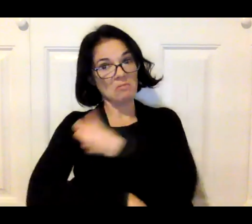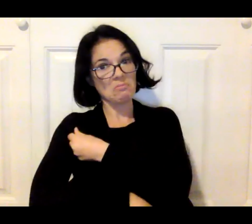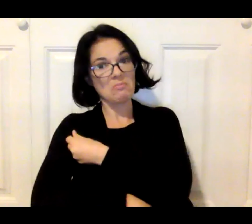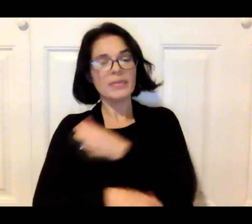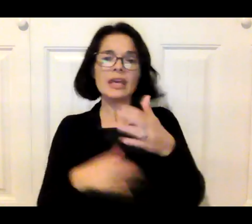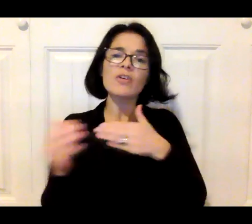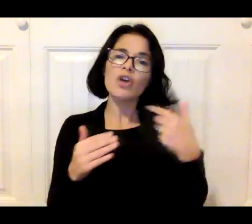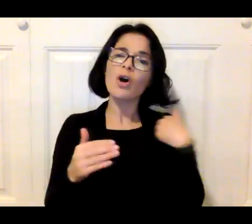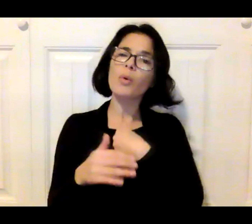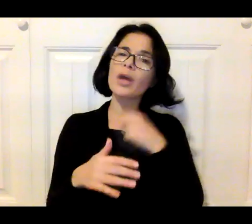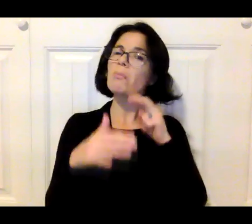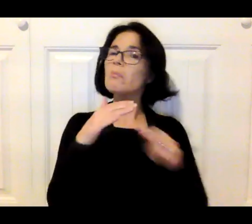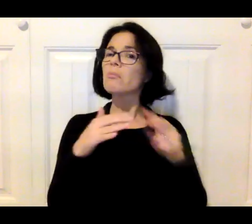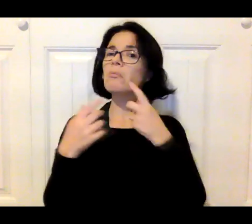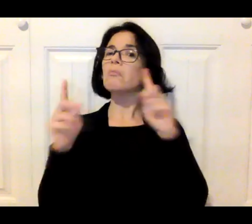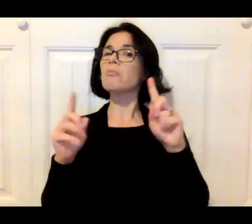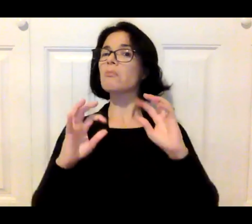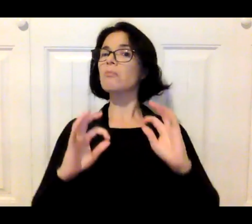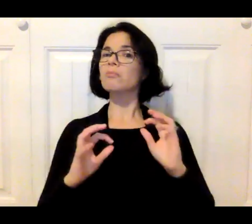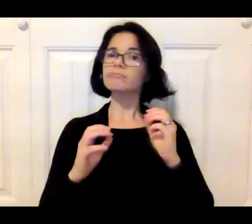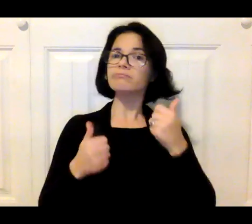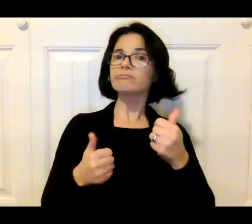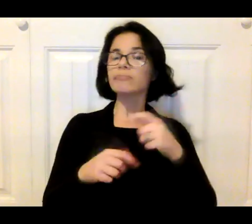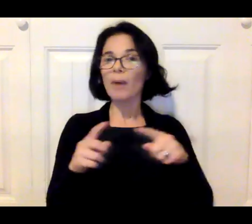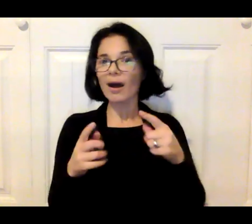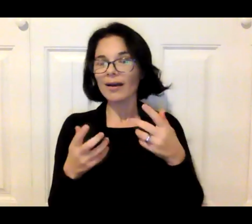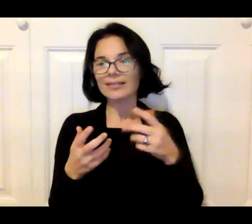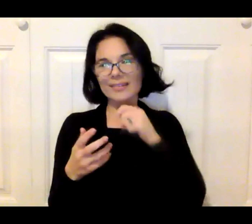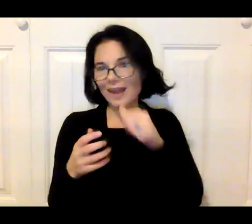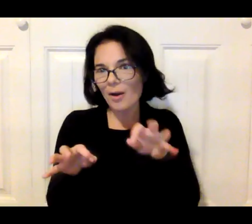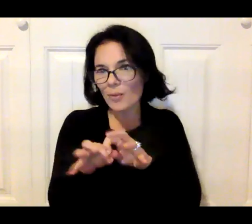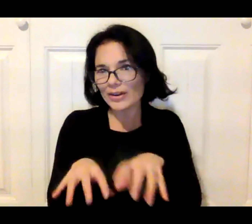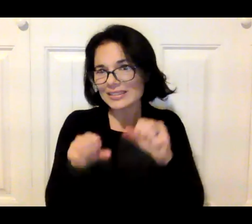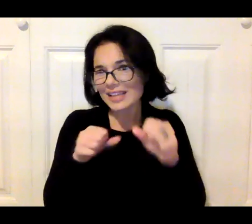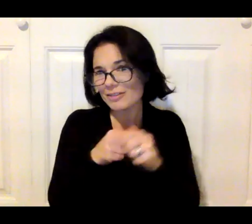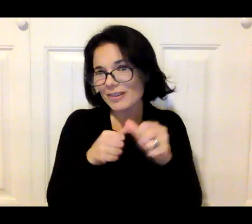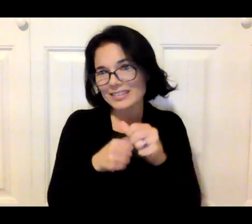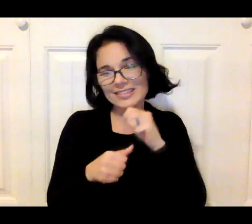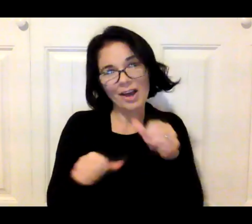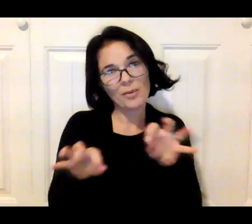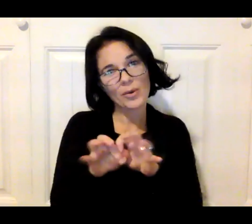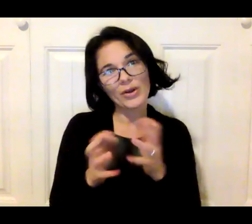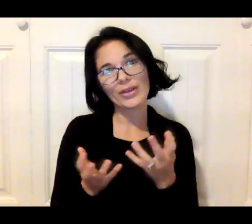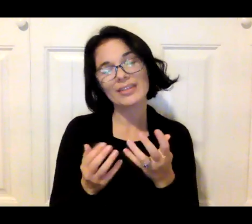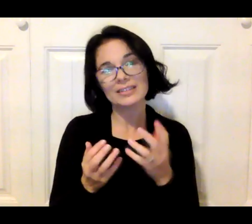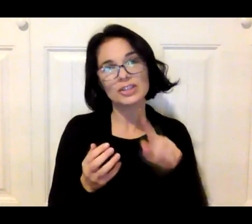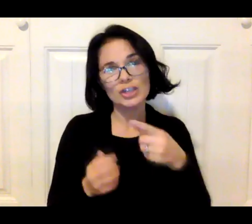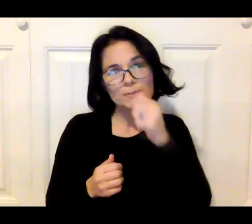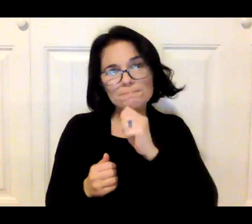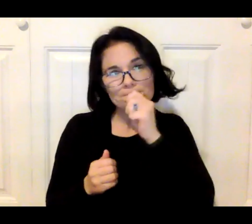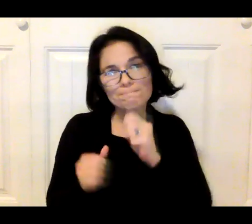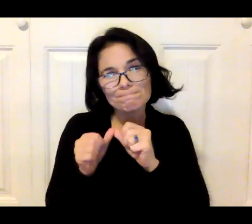though we anticipate the vaccine will be effective, you just don't want to take that risk right now. Just, you know, everyone just needs to hold on a little bit